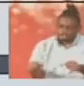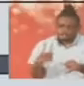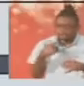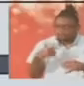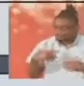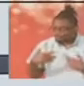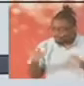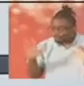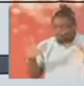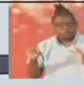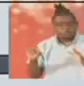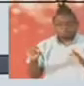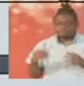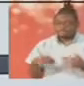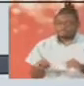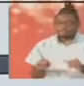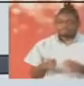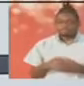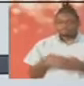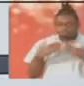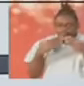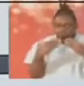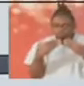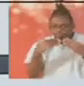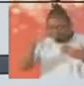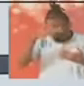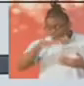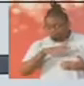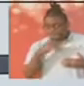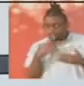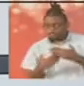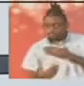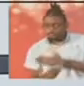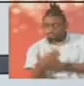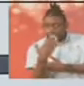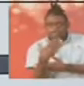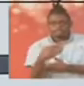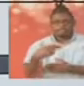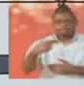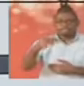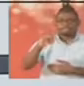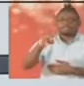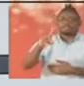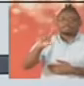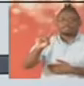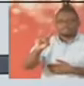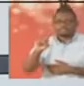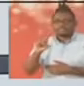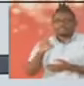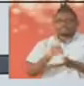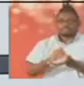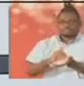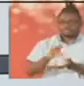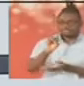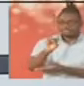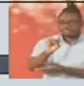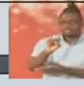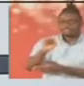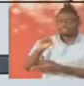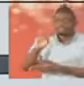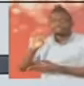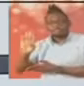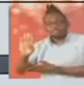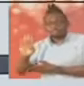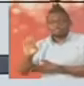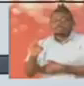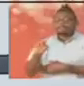Thank you, Ms. Alcantara. Good morning, Dr. Hines, Dr. St. Bernard, Ms. Alcantara, members of the media, and our listening